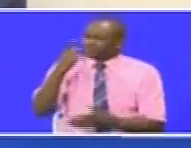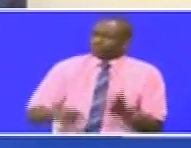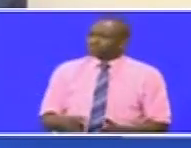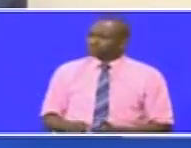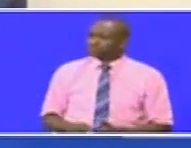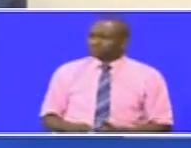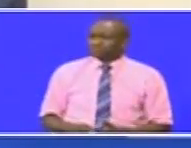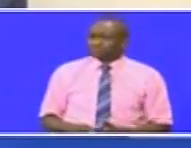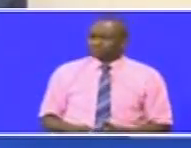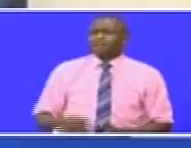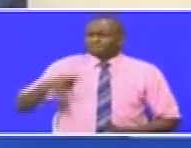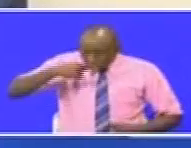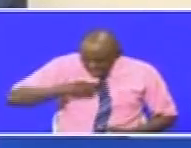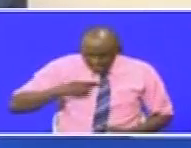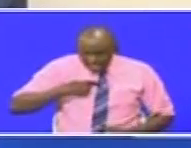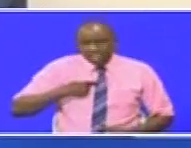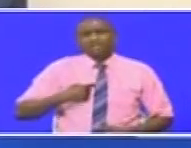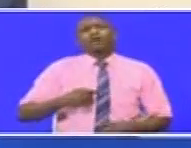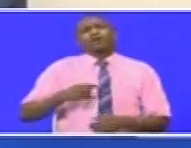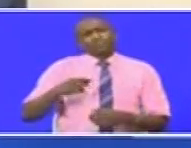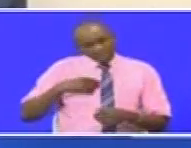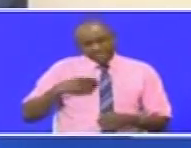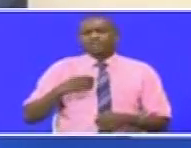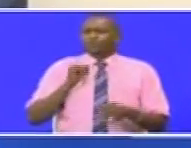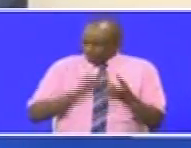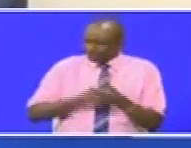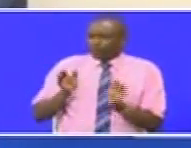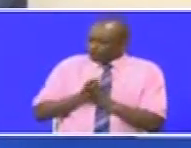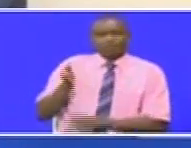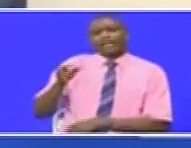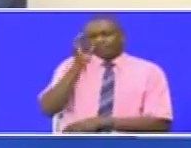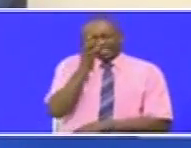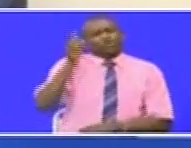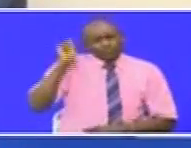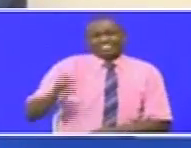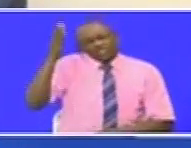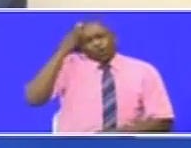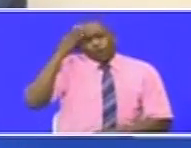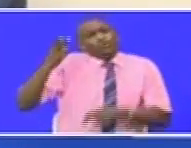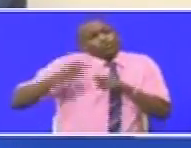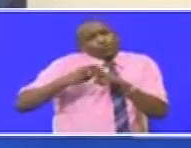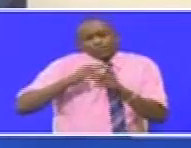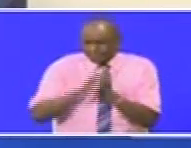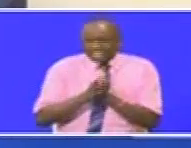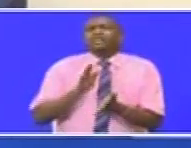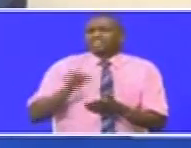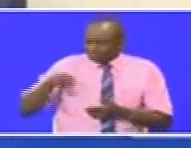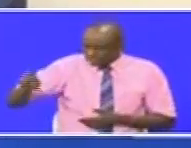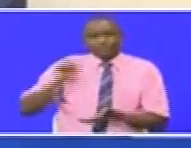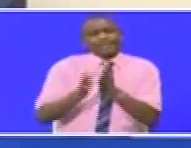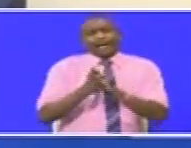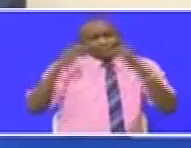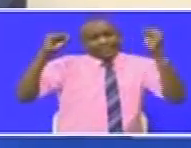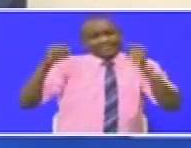listen, I am Mrs. Kibaki, and you must know that I am going to be the